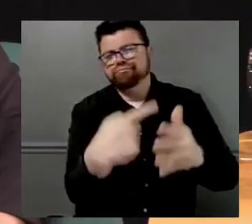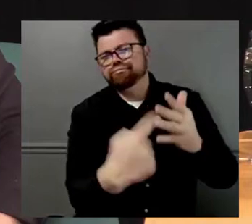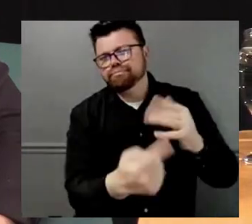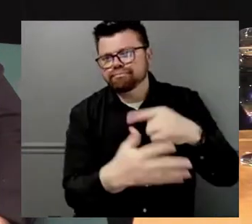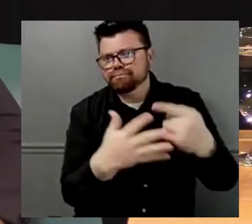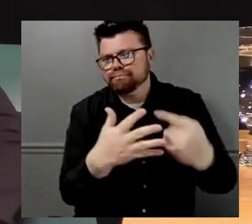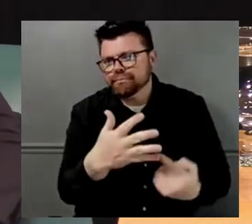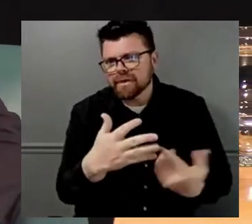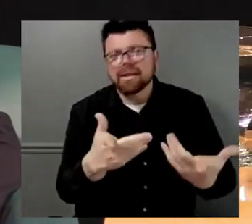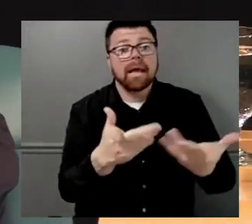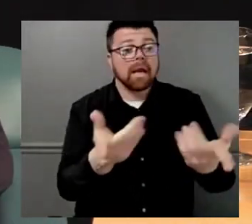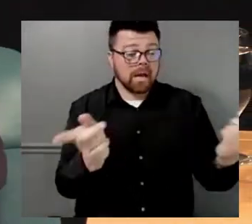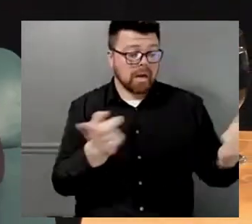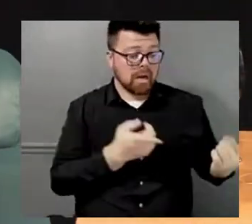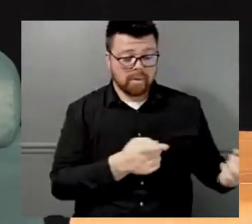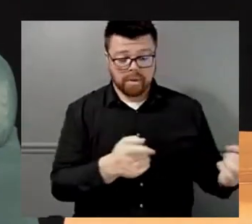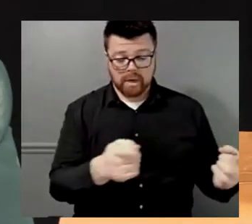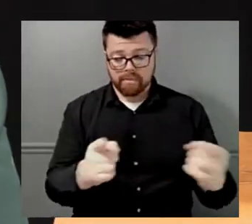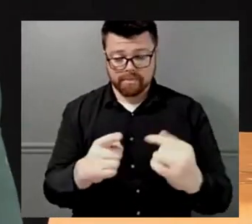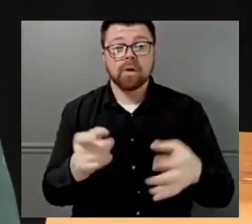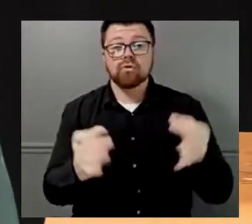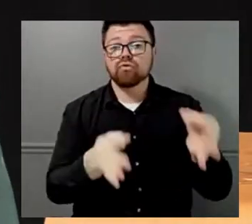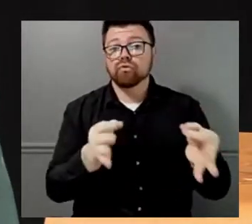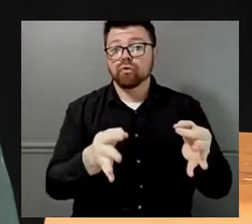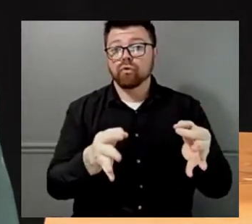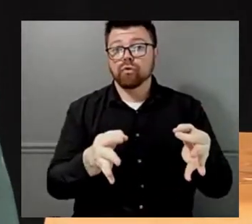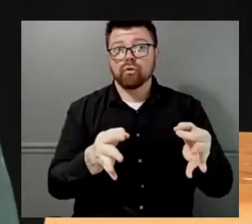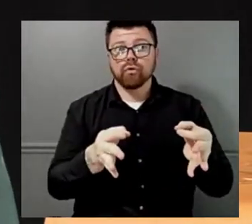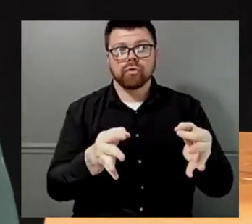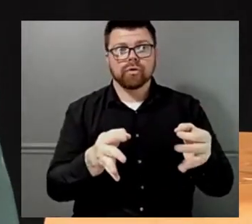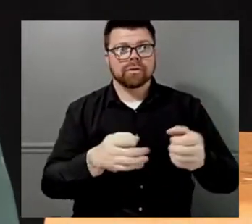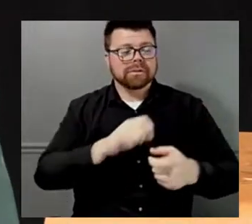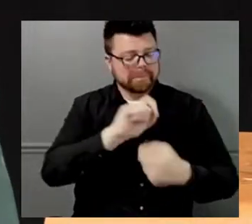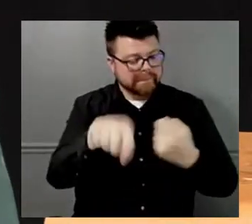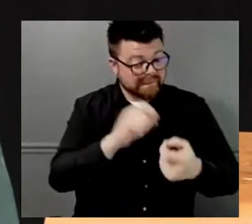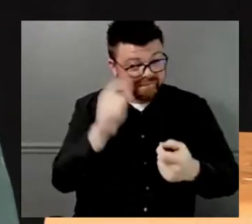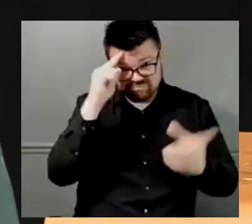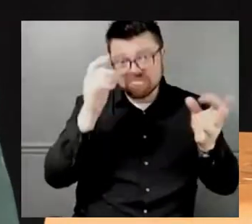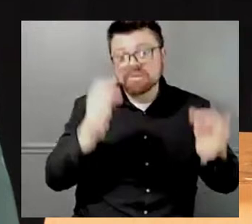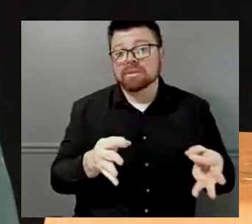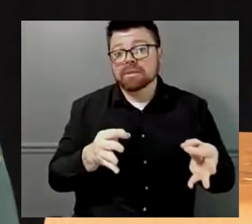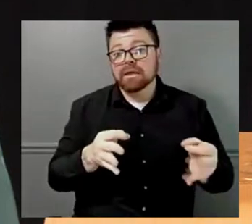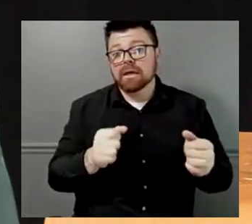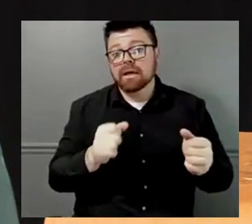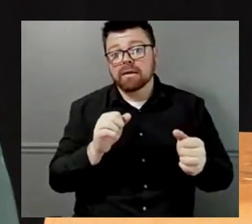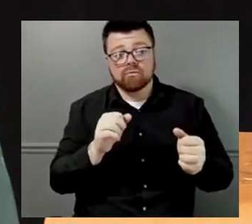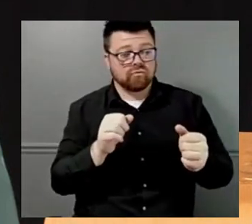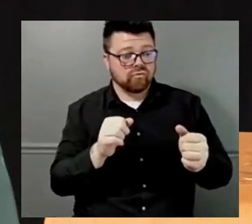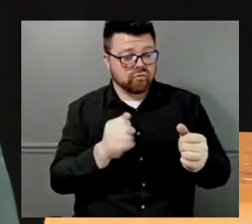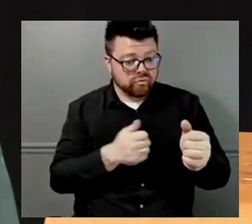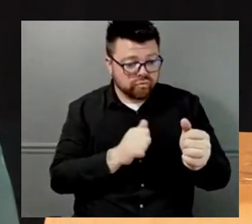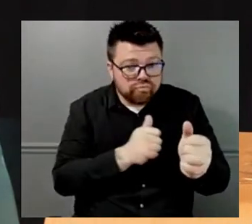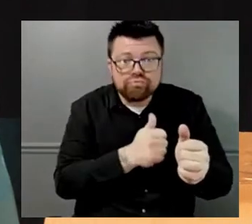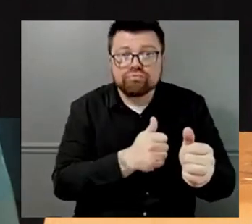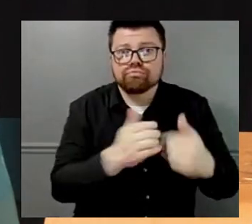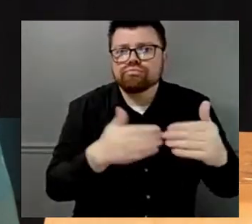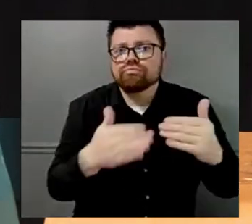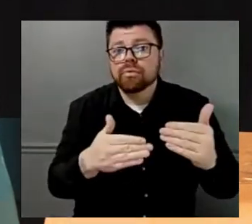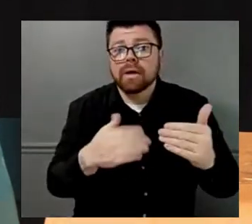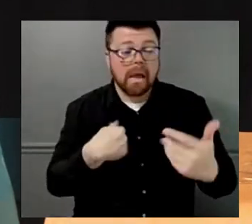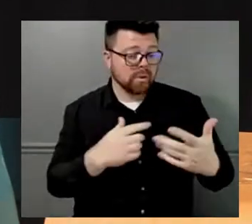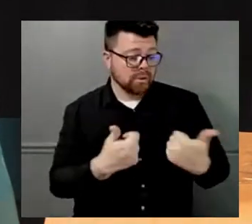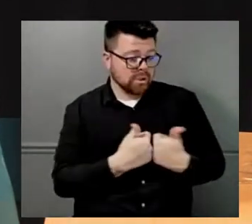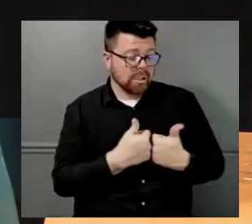that over time, you know, the court deliberately chose and continues to deliberately follow. And I guess one thing I would challenge the